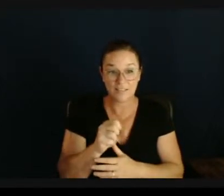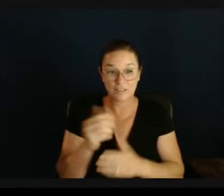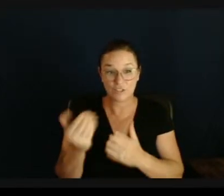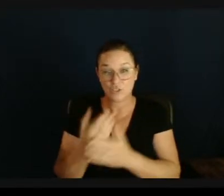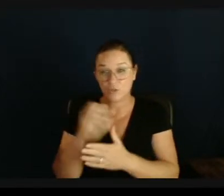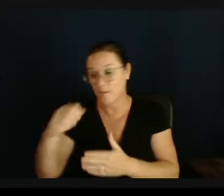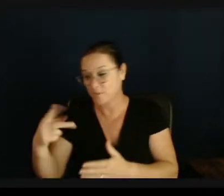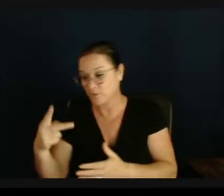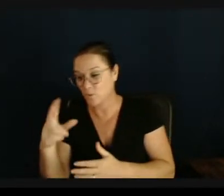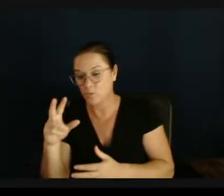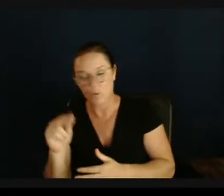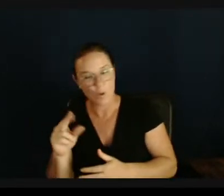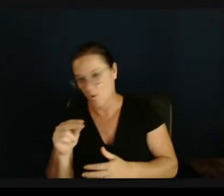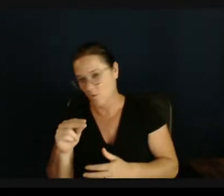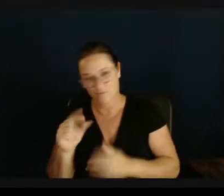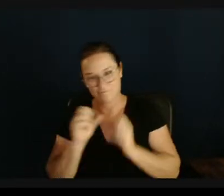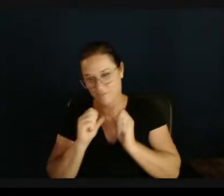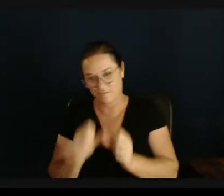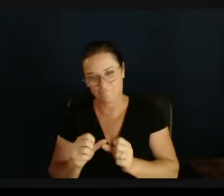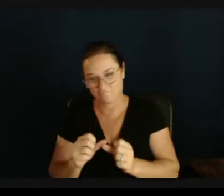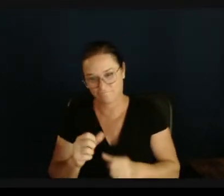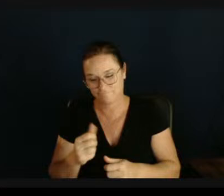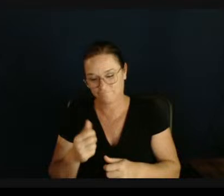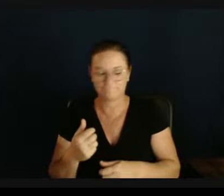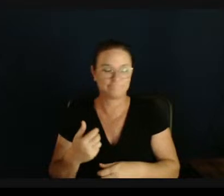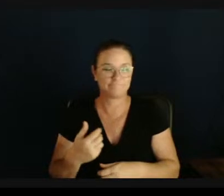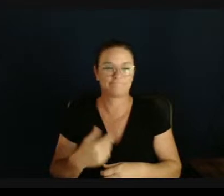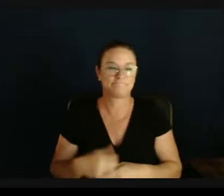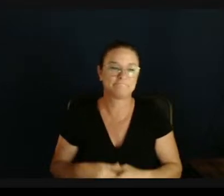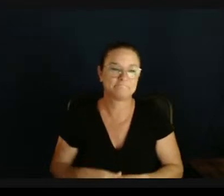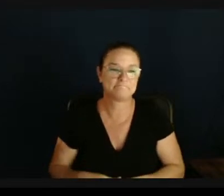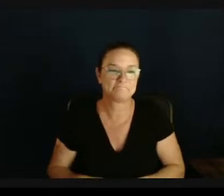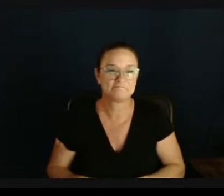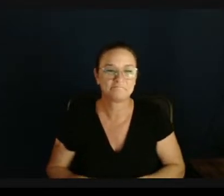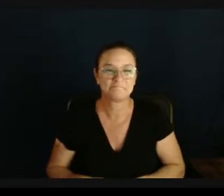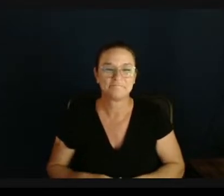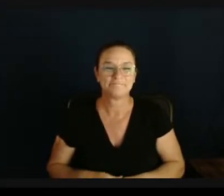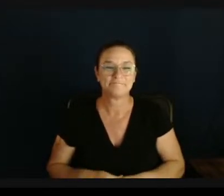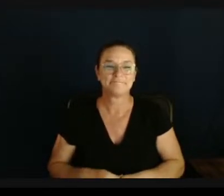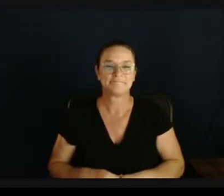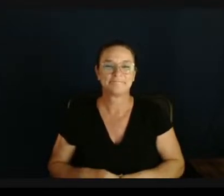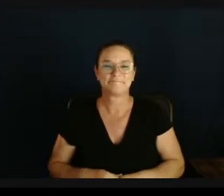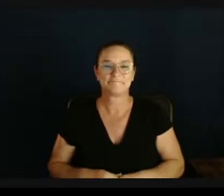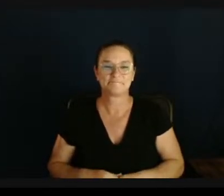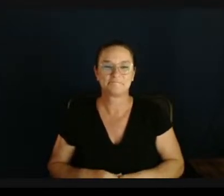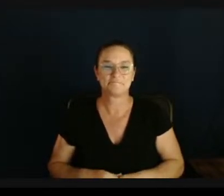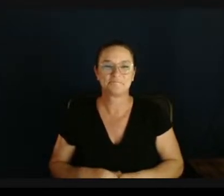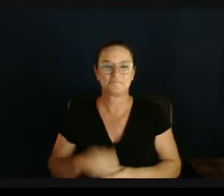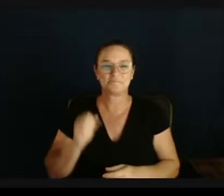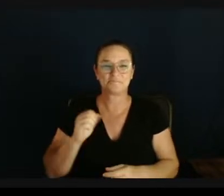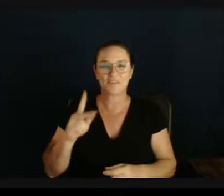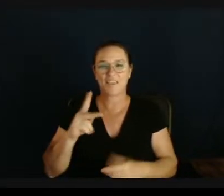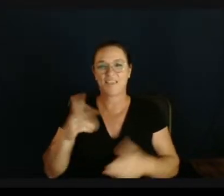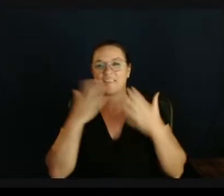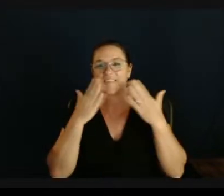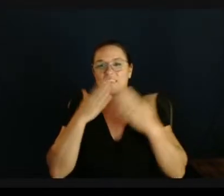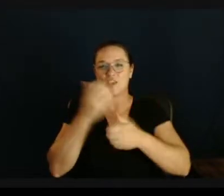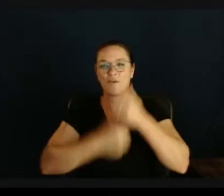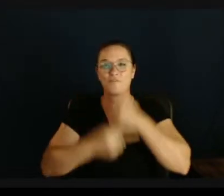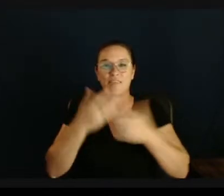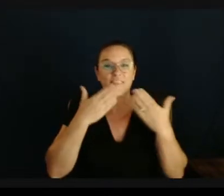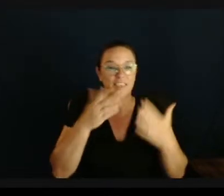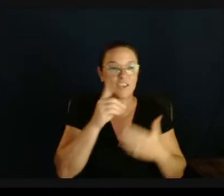Right. Just for those guys keeping track on your bingo card at home. All right. Mahalo, everybody. Thanks,